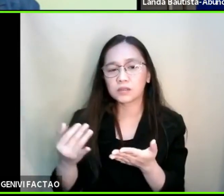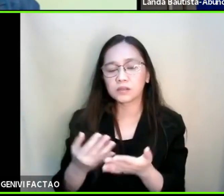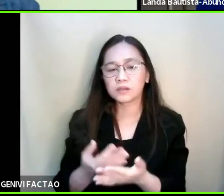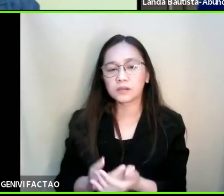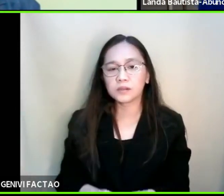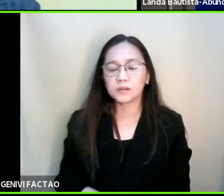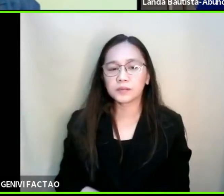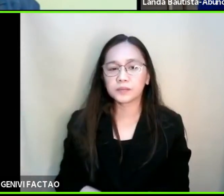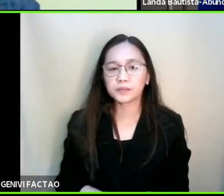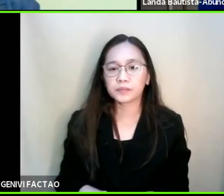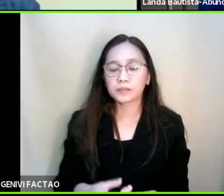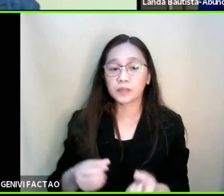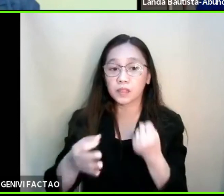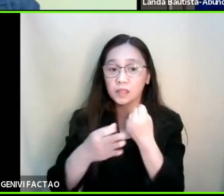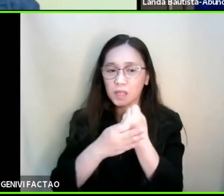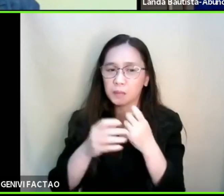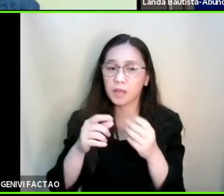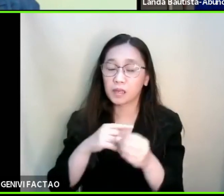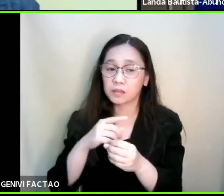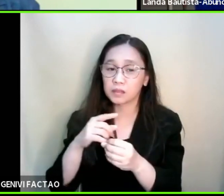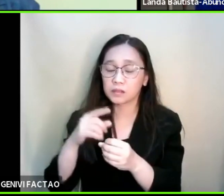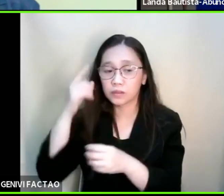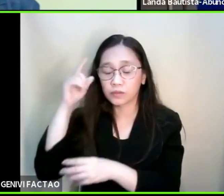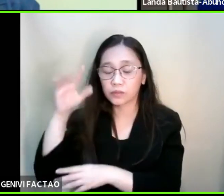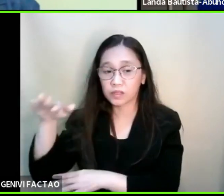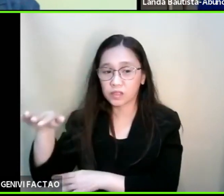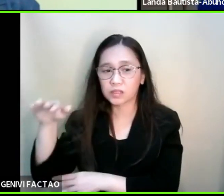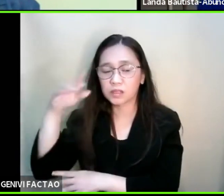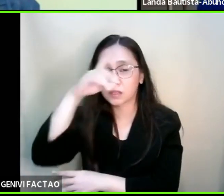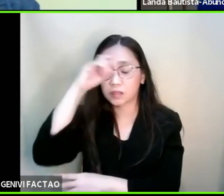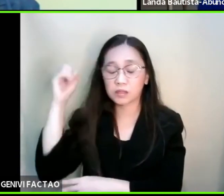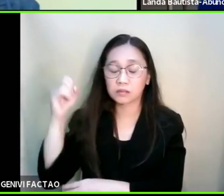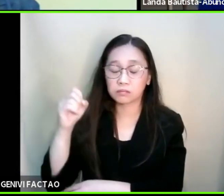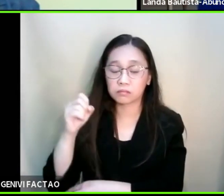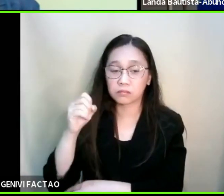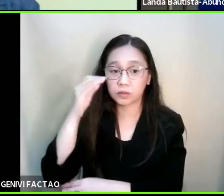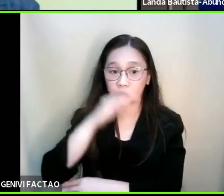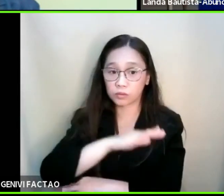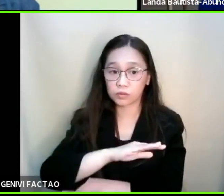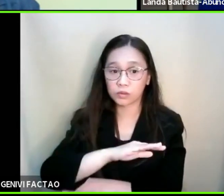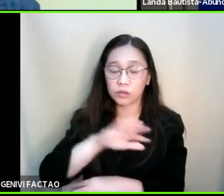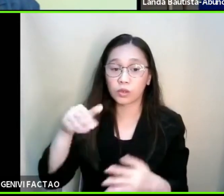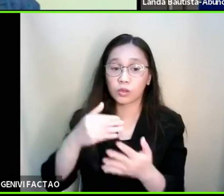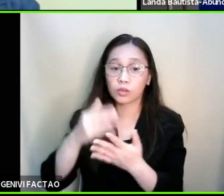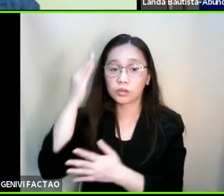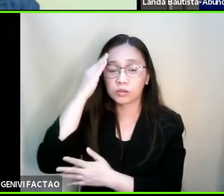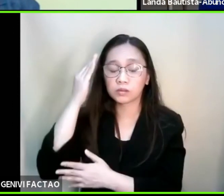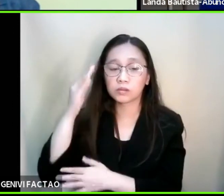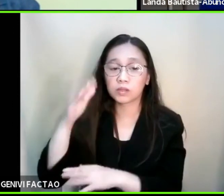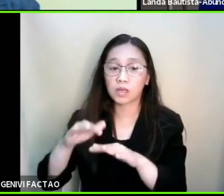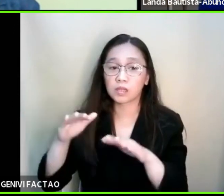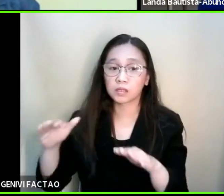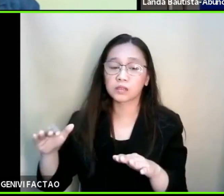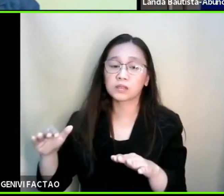safety issues for the child, because we all know that our children with disabilities are subject